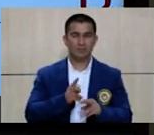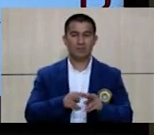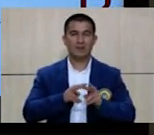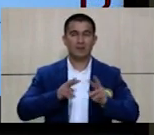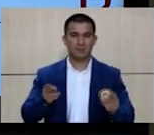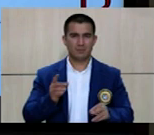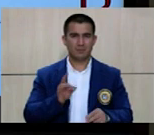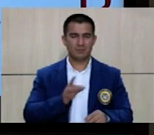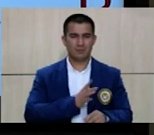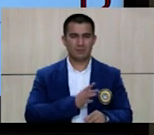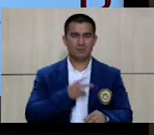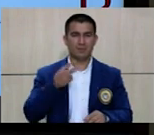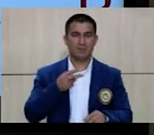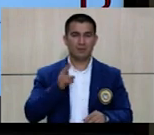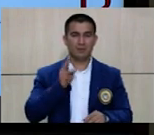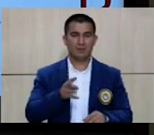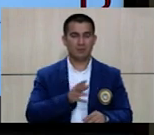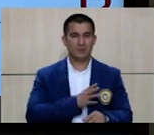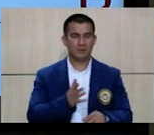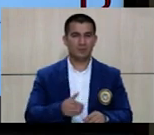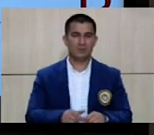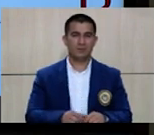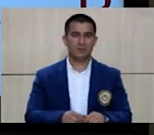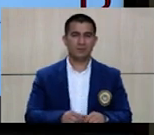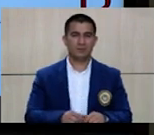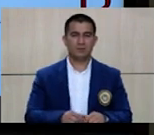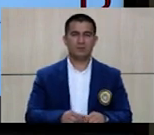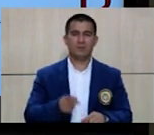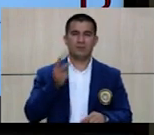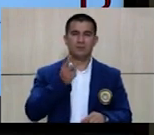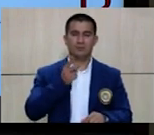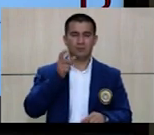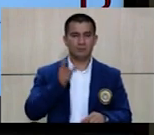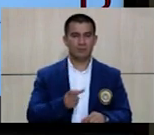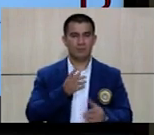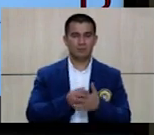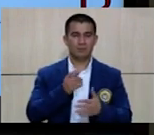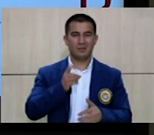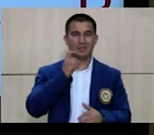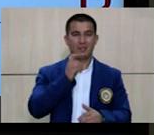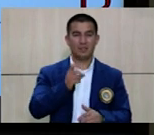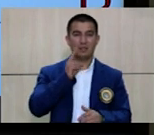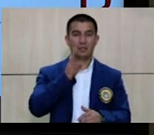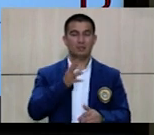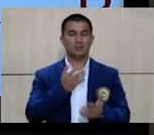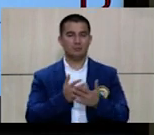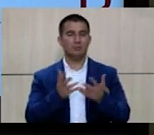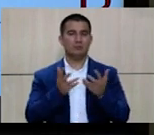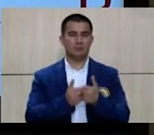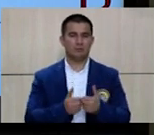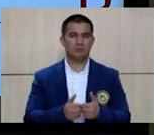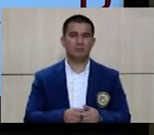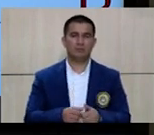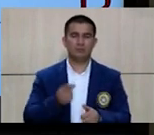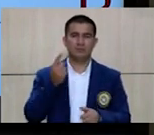xil 20 km. Keling, ikkinchi piyodaning tezligini x km soat deb belgilasak,